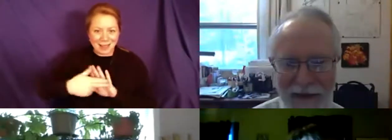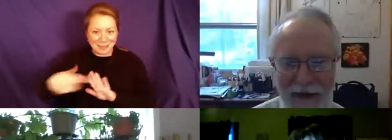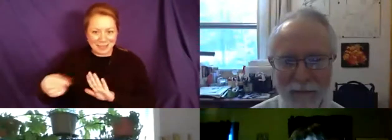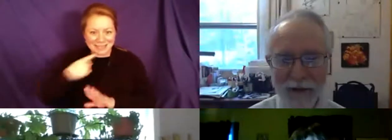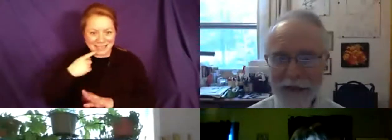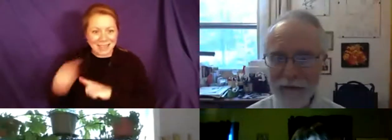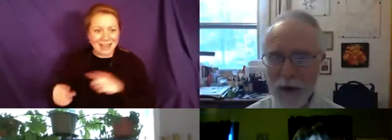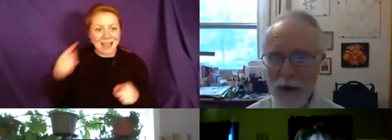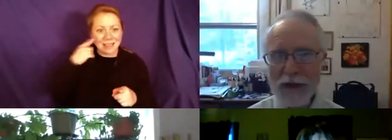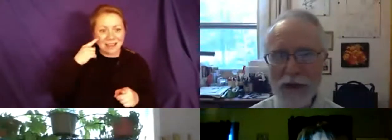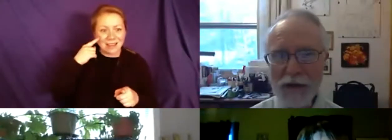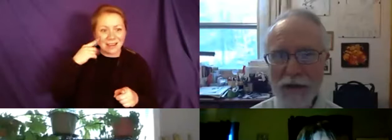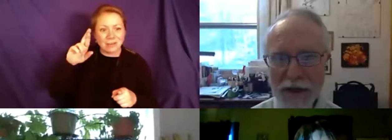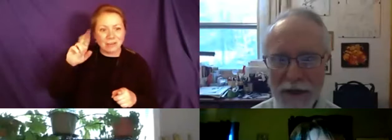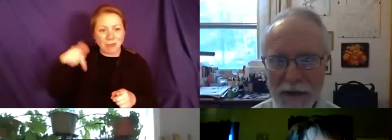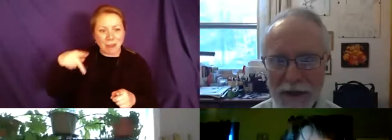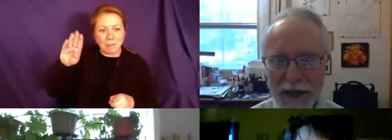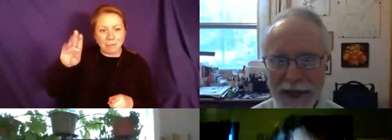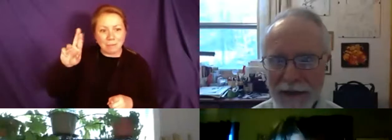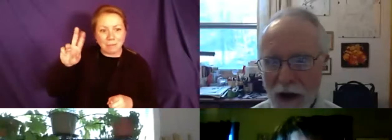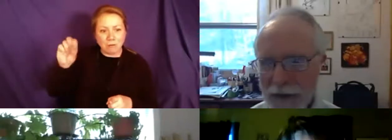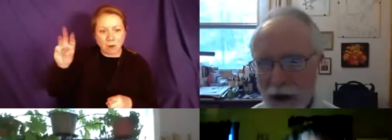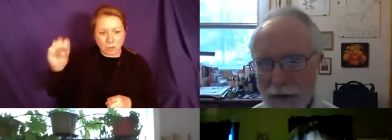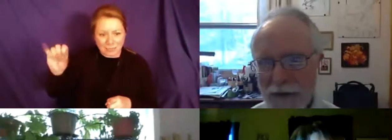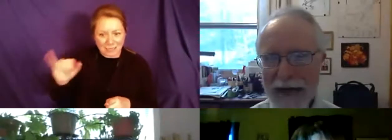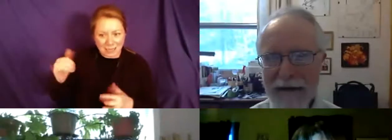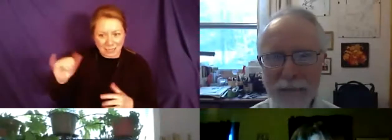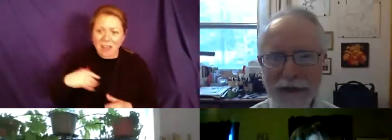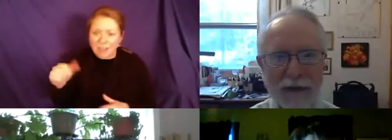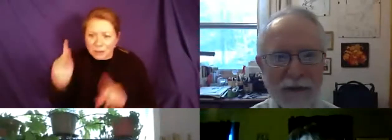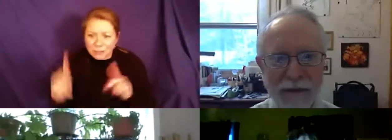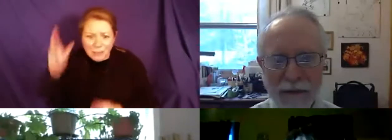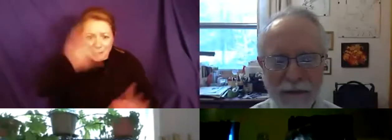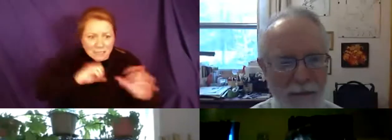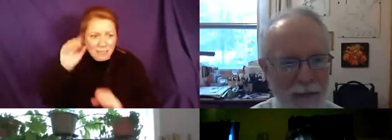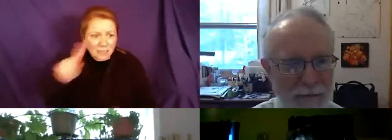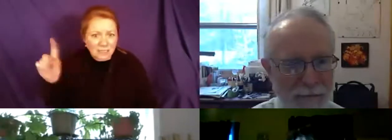think Representative Burroughs is also here. And are there others that I've missed?